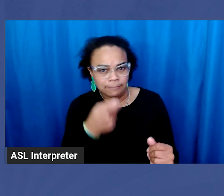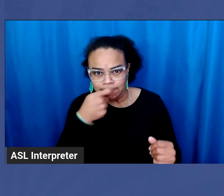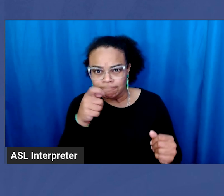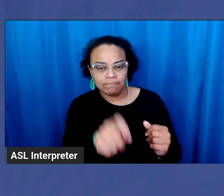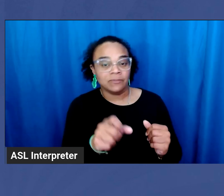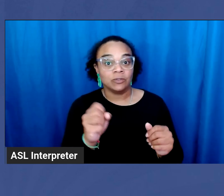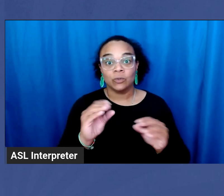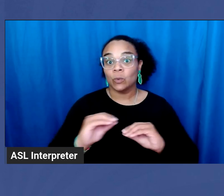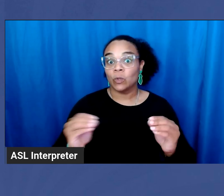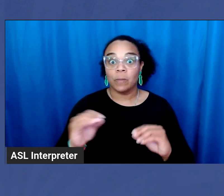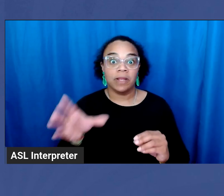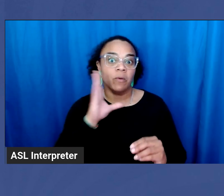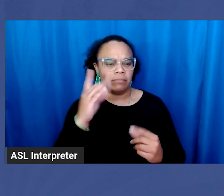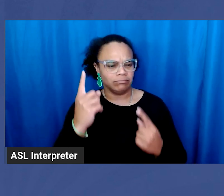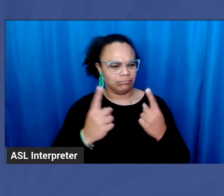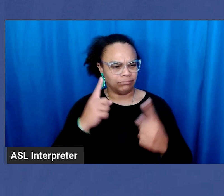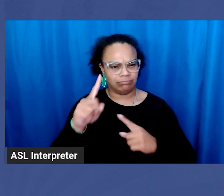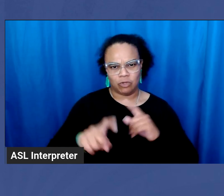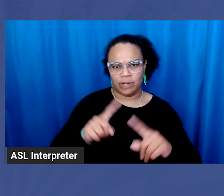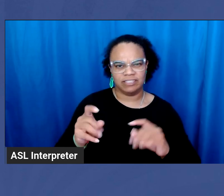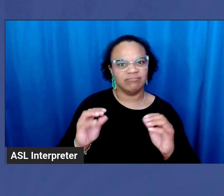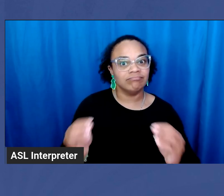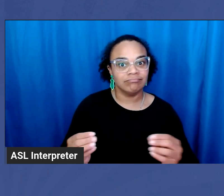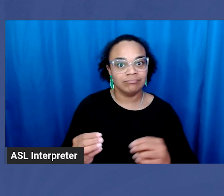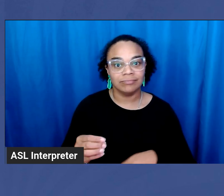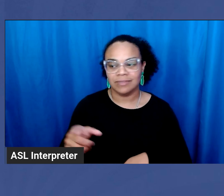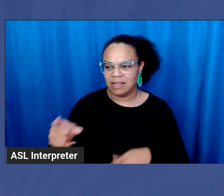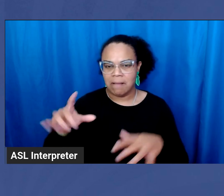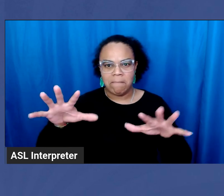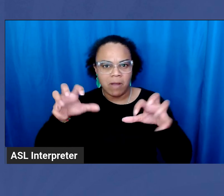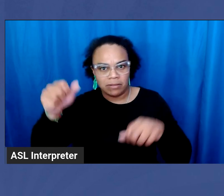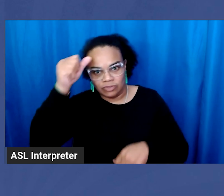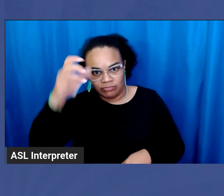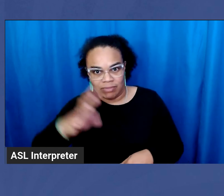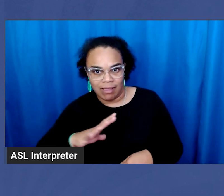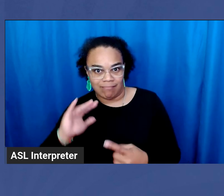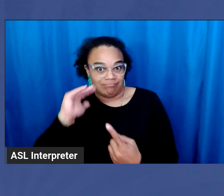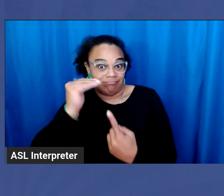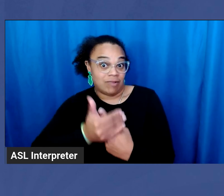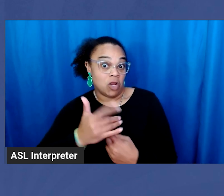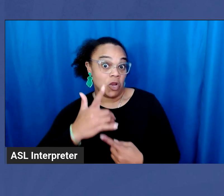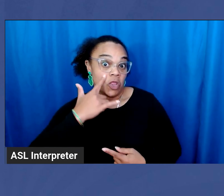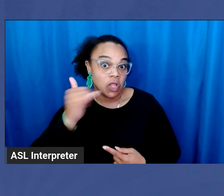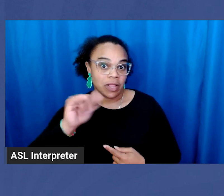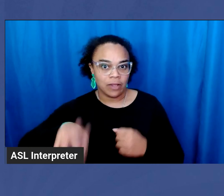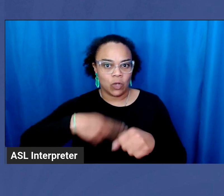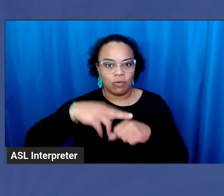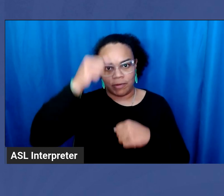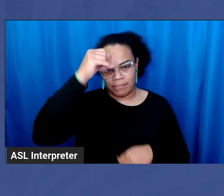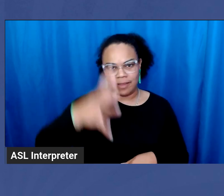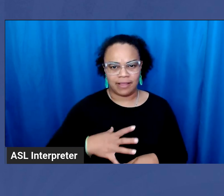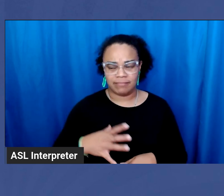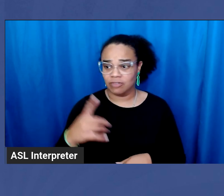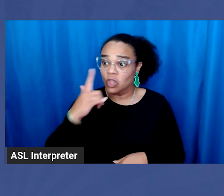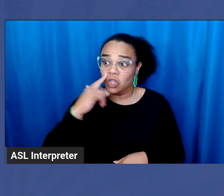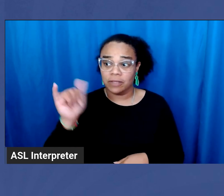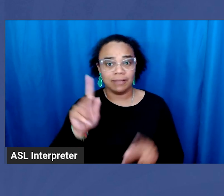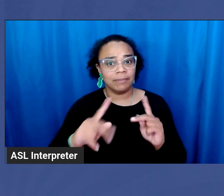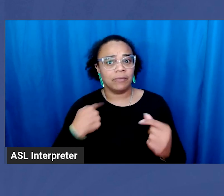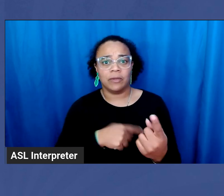no one would dare question it. A monster man masked as a normal man, like those we meet every